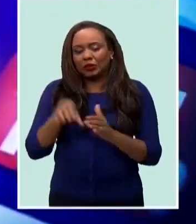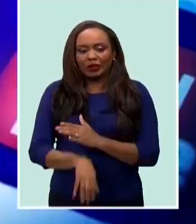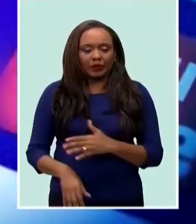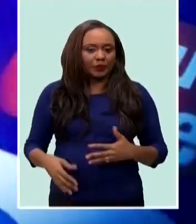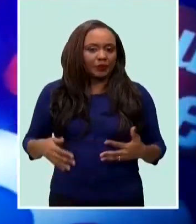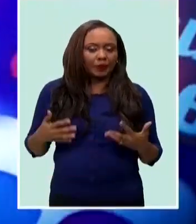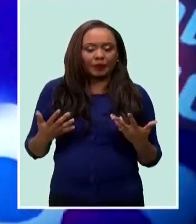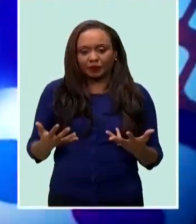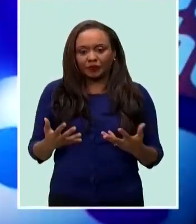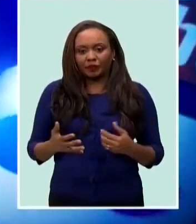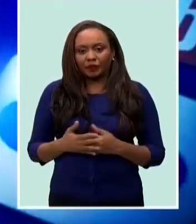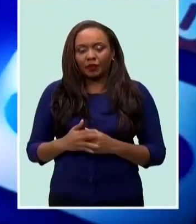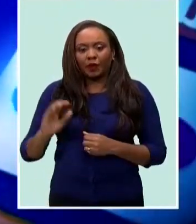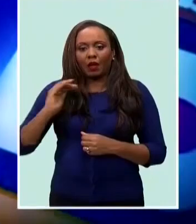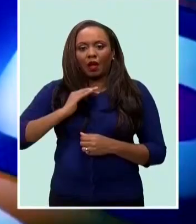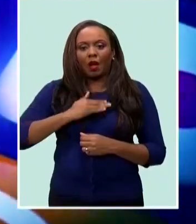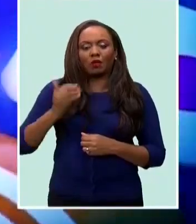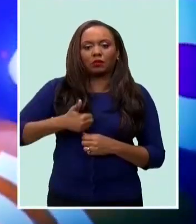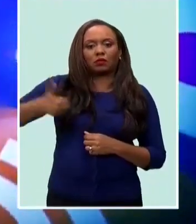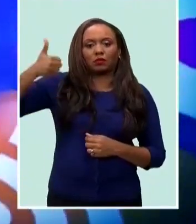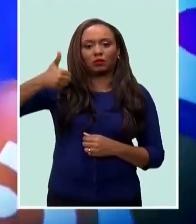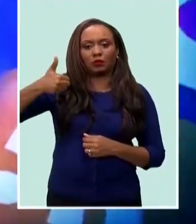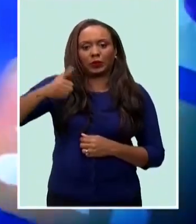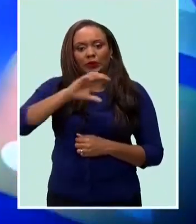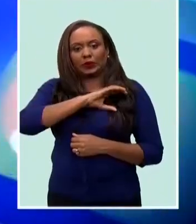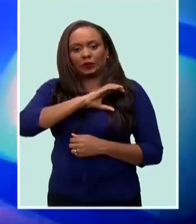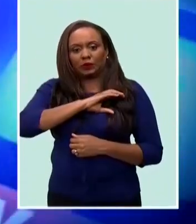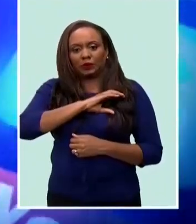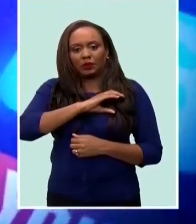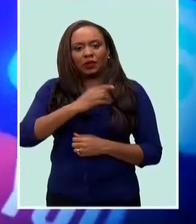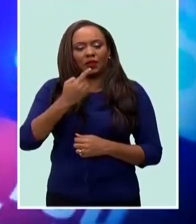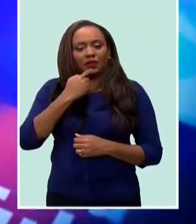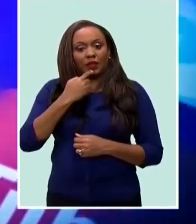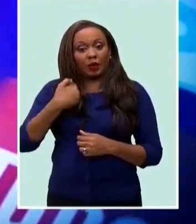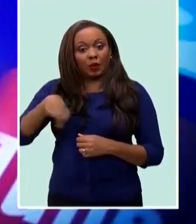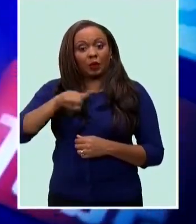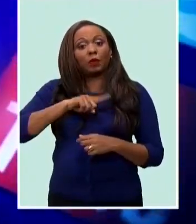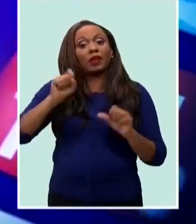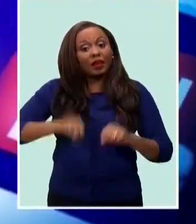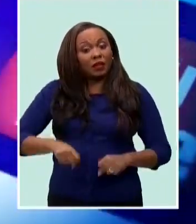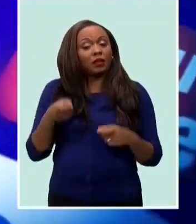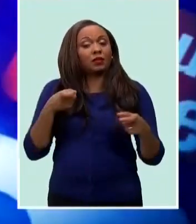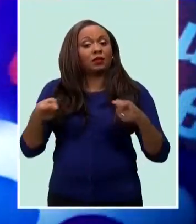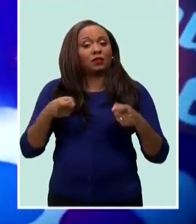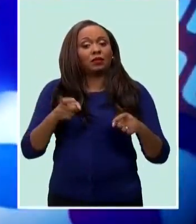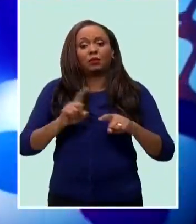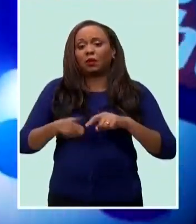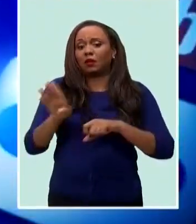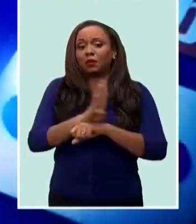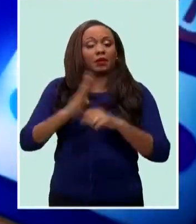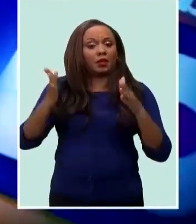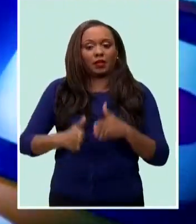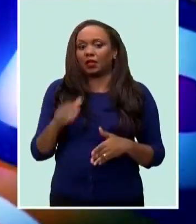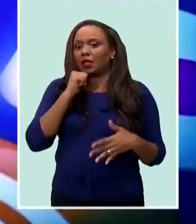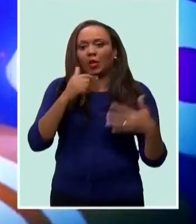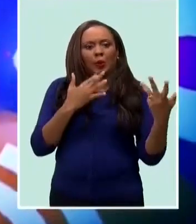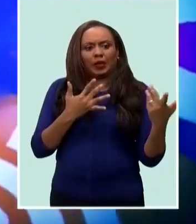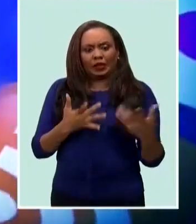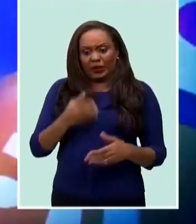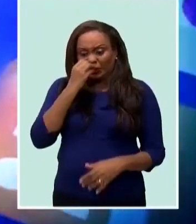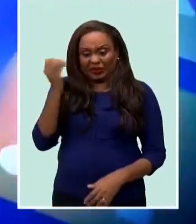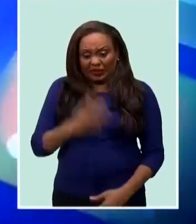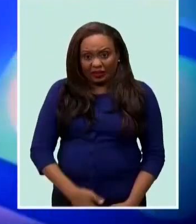crime. Attorney General Dale Marshall remains confident that local authorities can deal with it, but Barbadians, apparently, they're